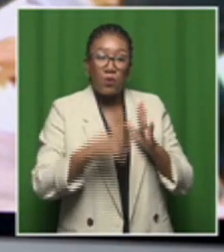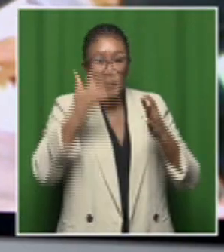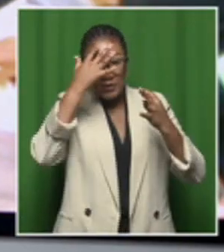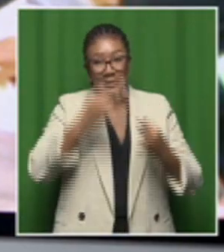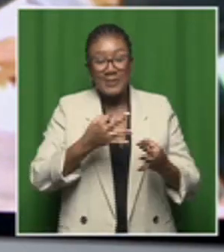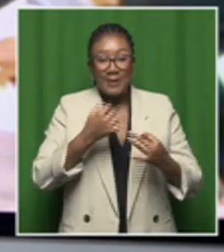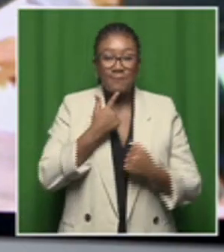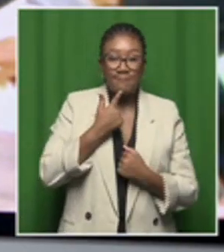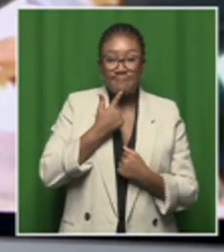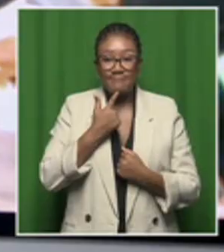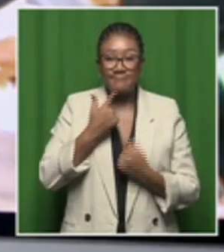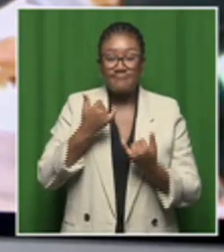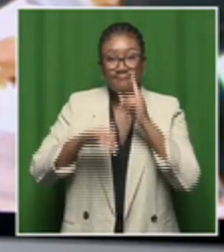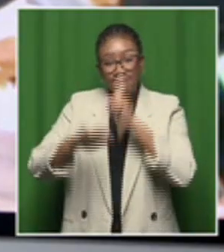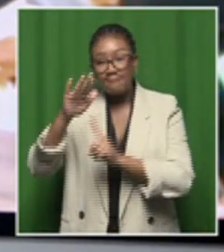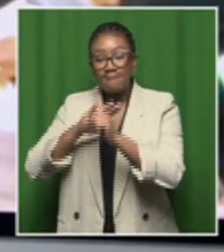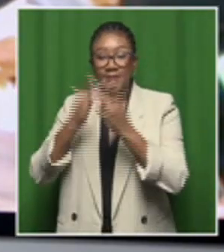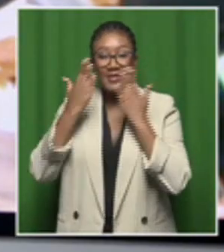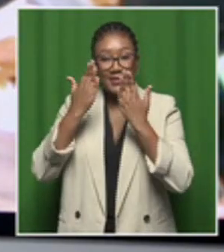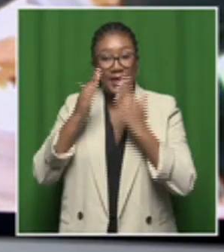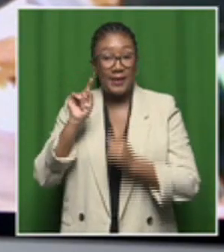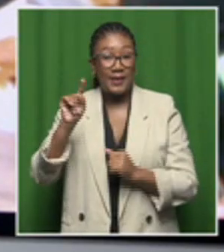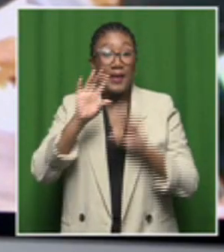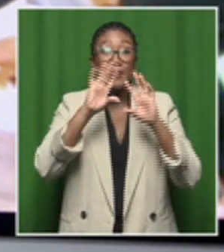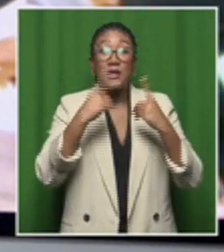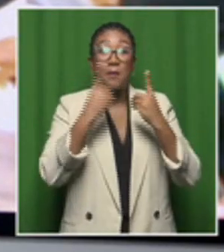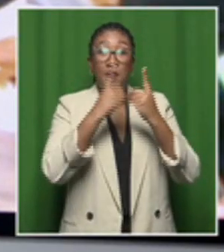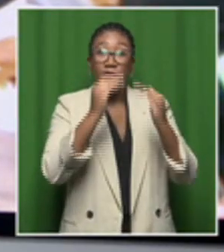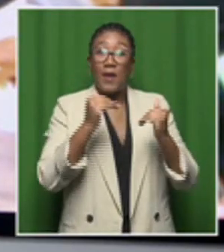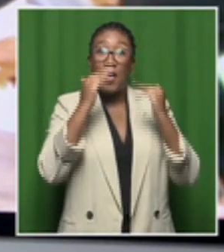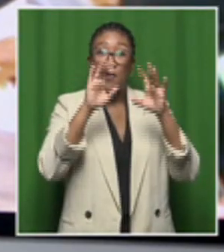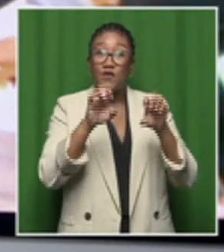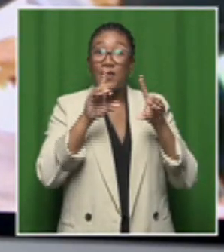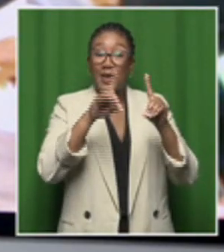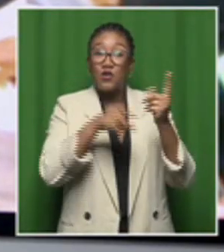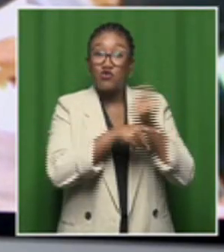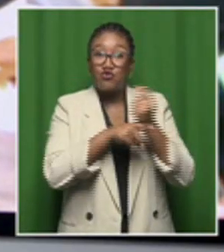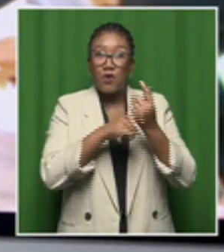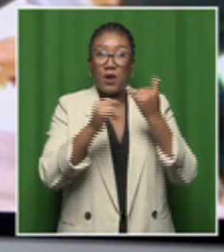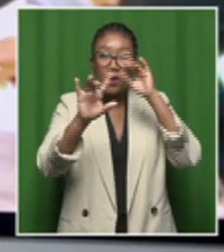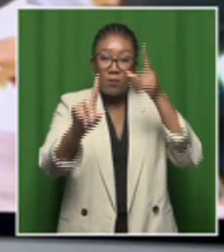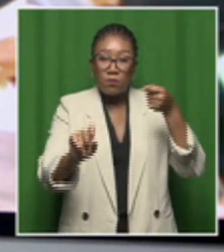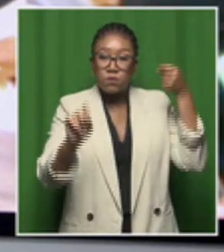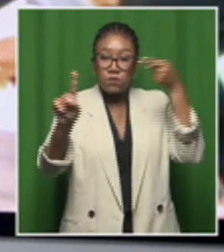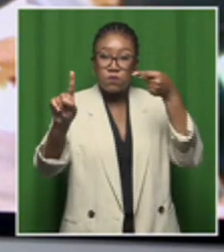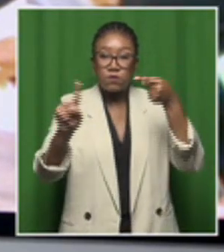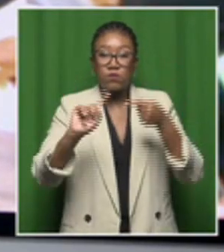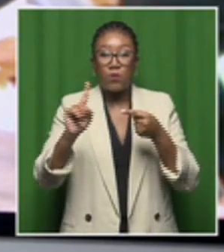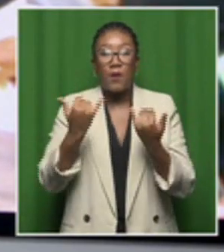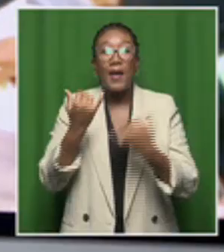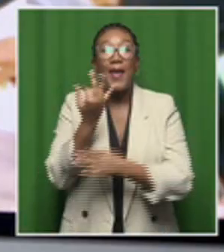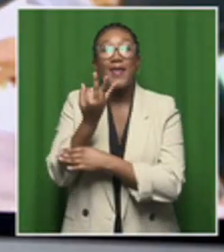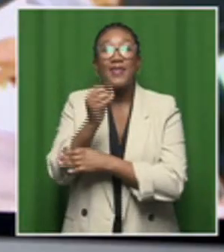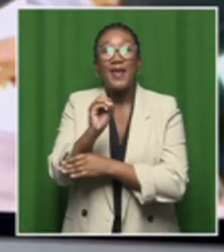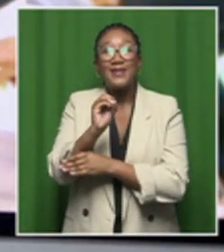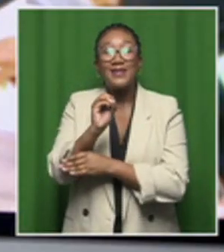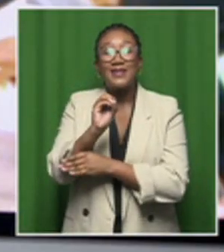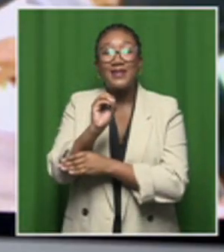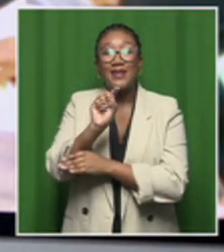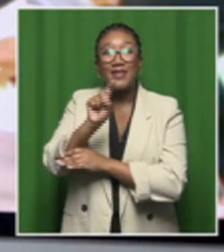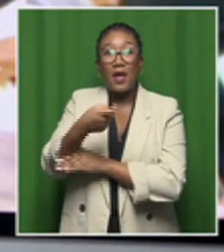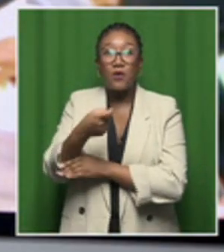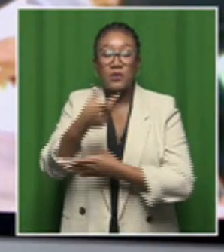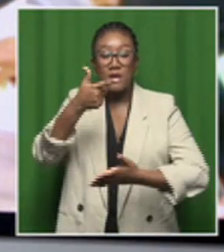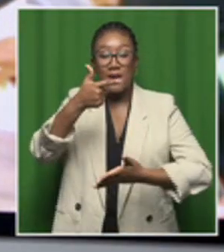leaving the school system. The Department of Higher Education and Training says that their target is to produce 30,000 artisans each